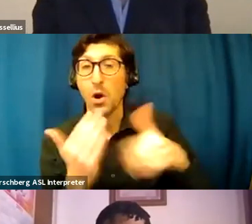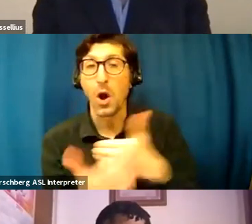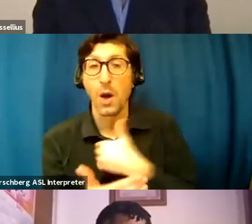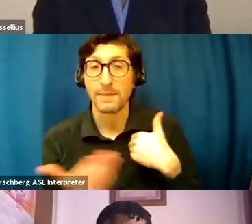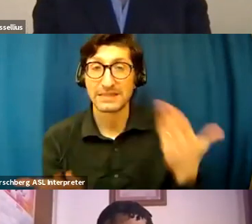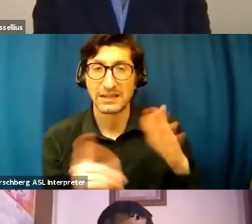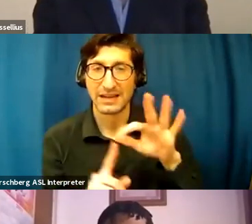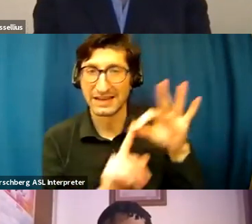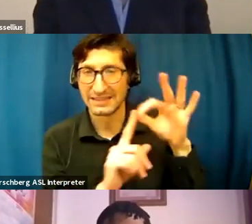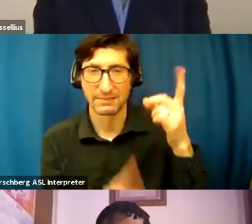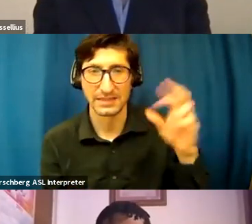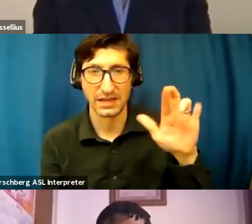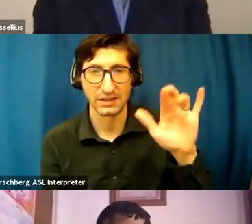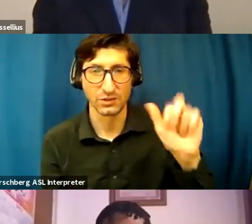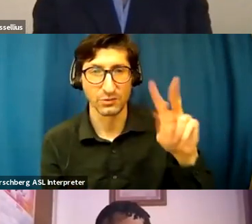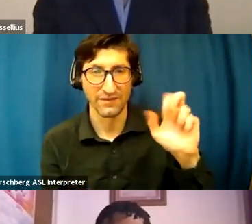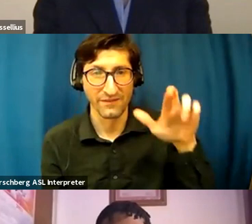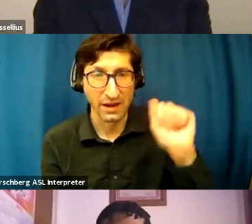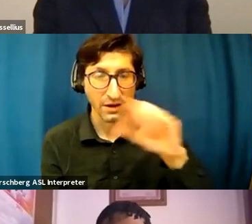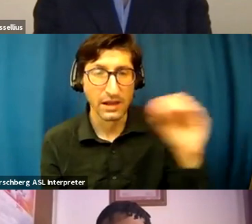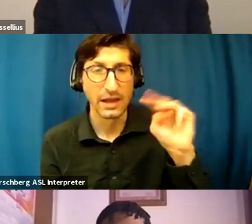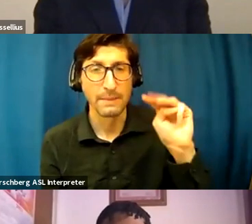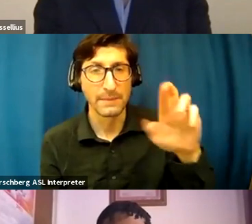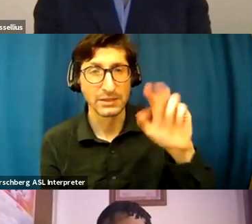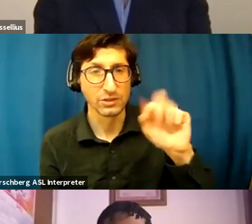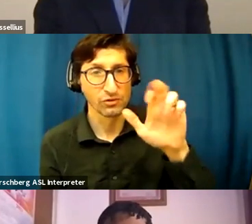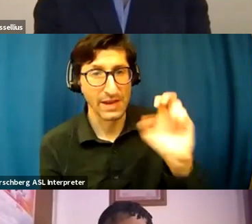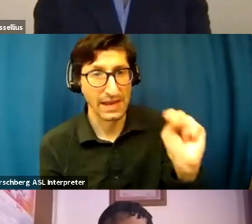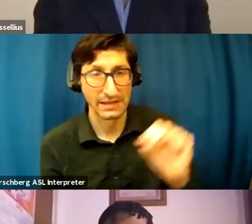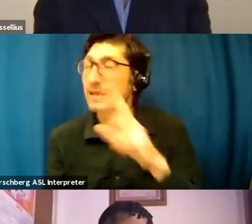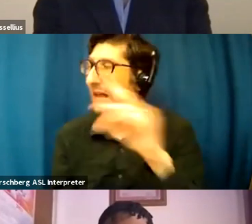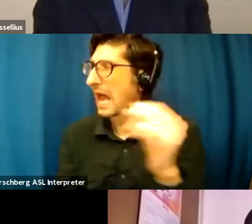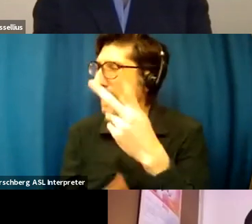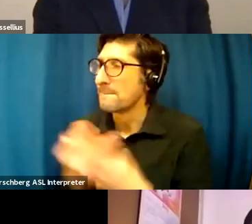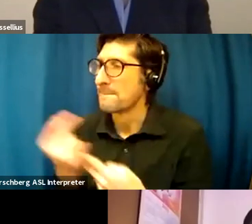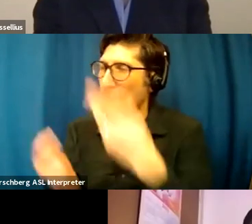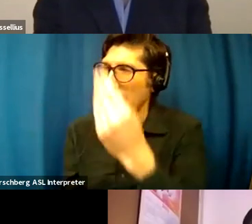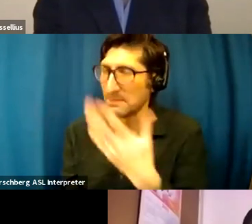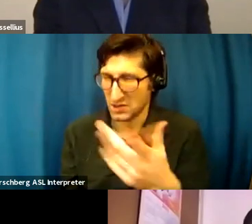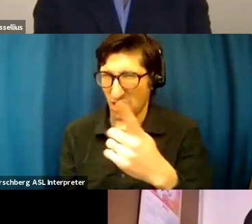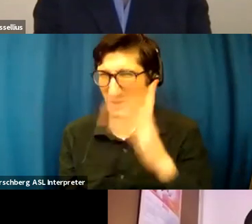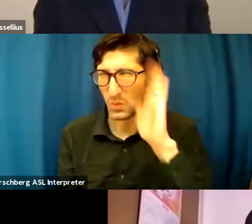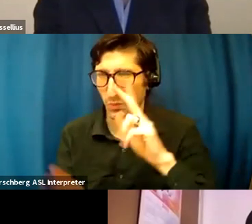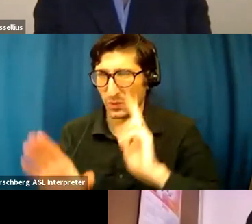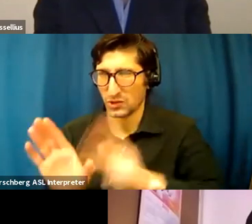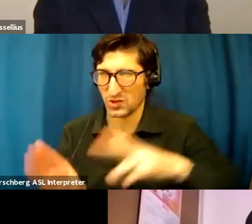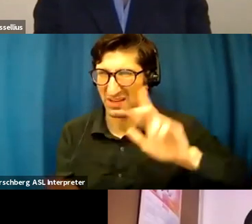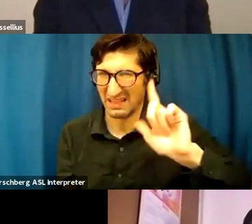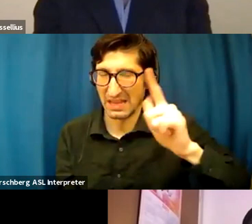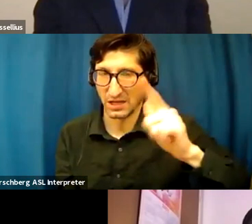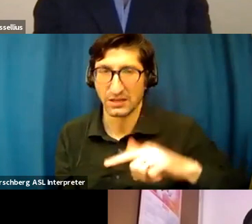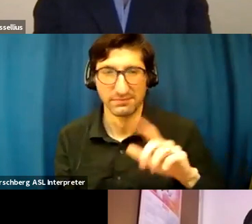with the exception of Dr. Rivera and Mr. Tran. Thank you. And they both have let me know they will be joining us late. A little bit